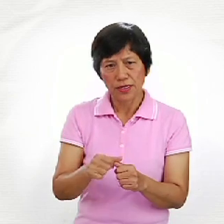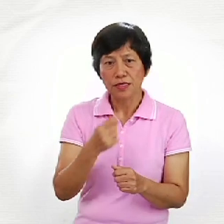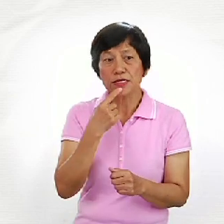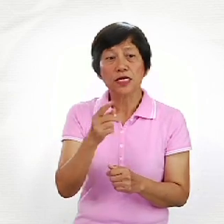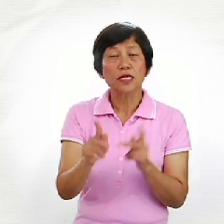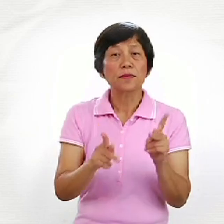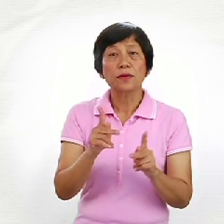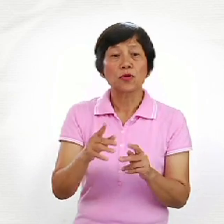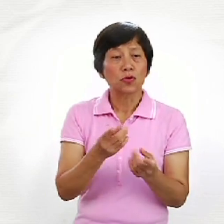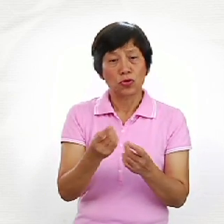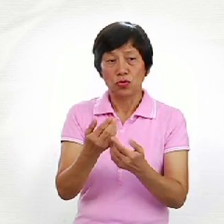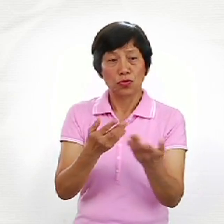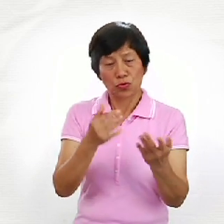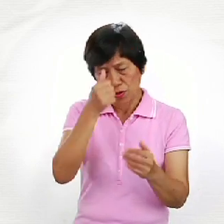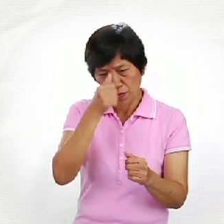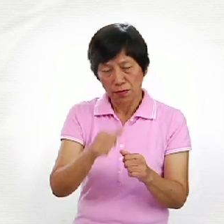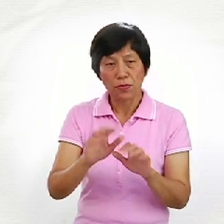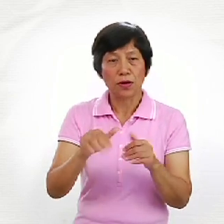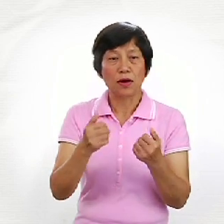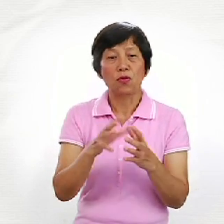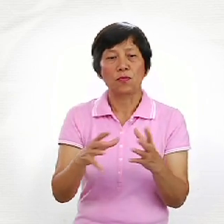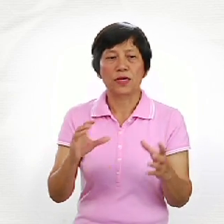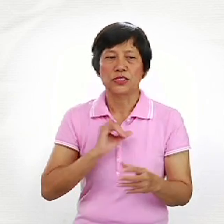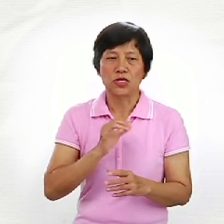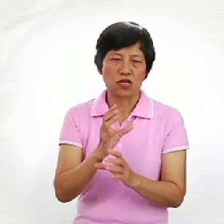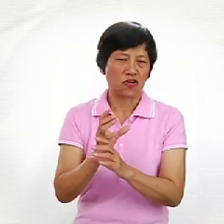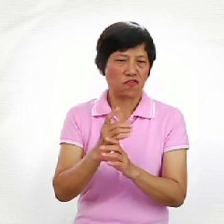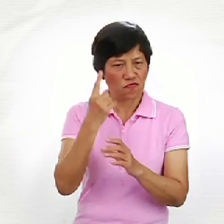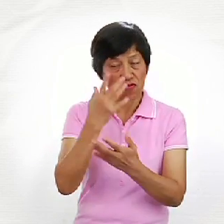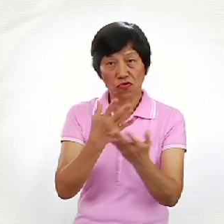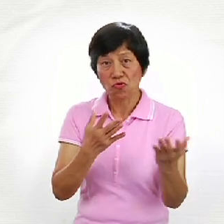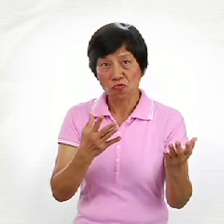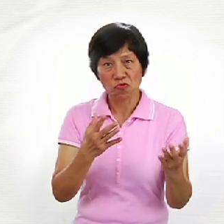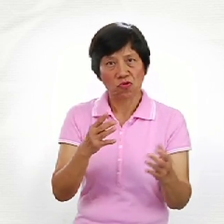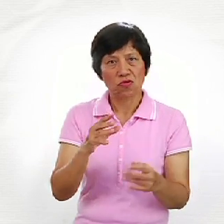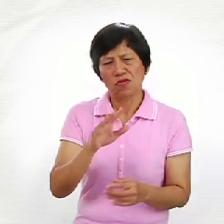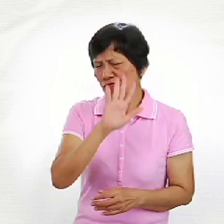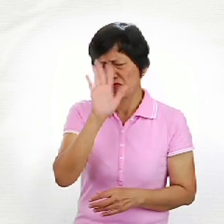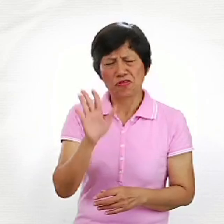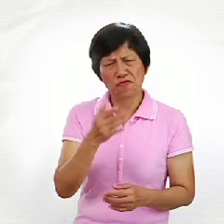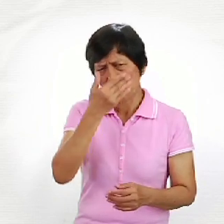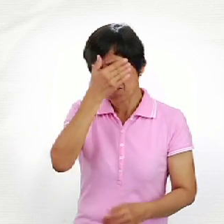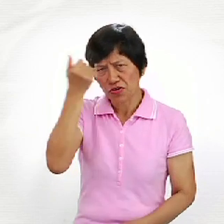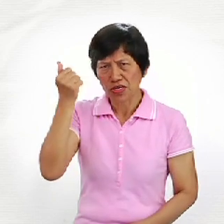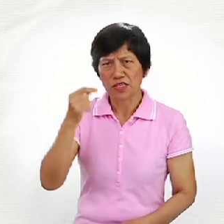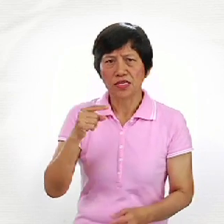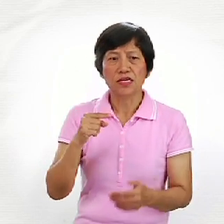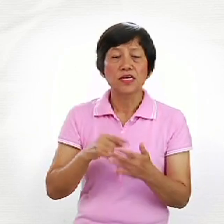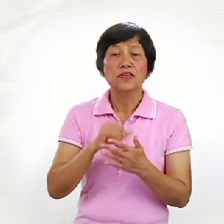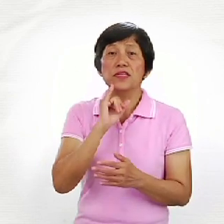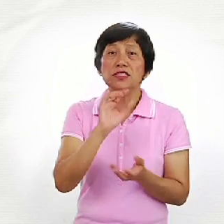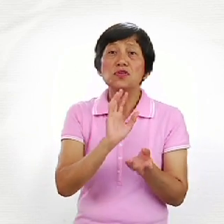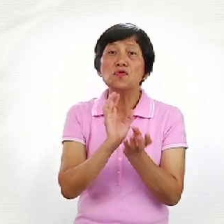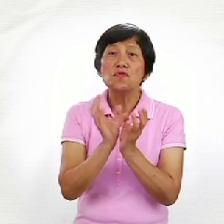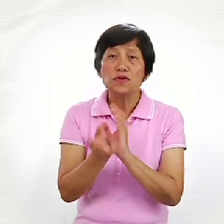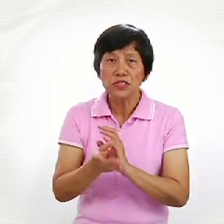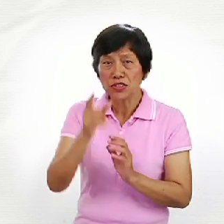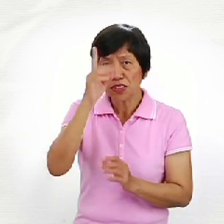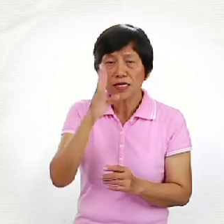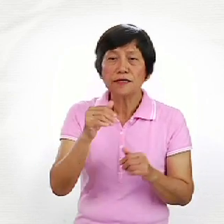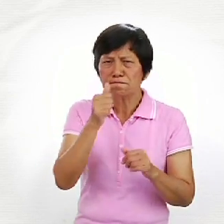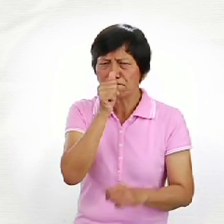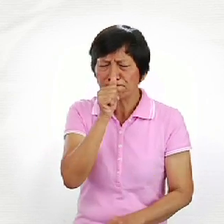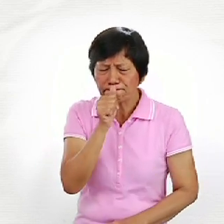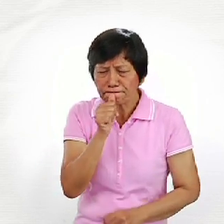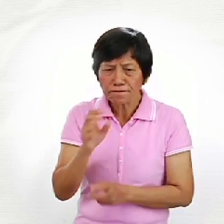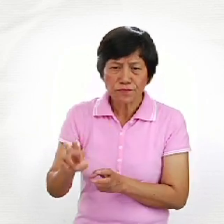I cared for you? Do not forget. This is conversion. God patiently journeying with